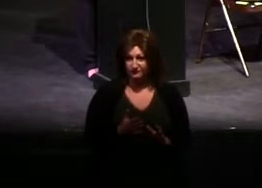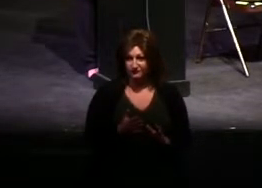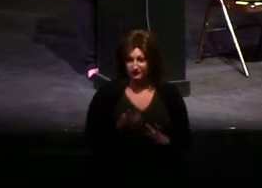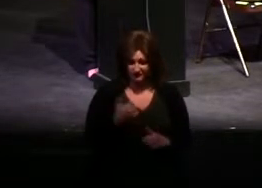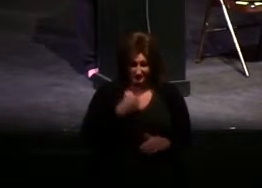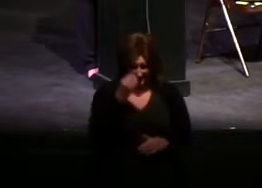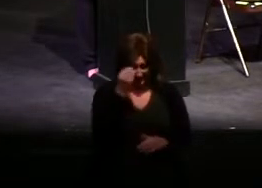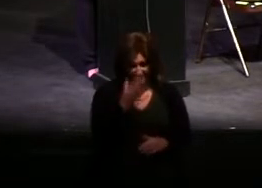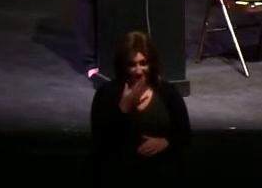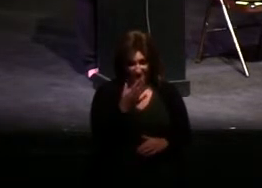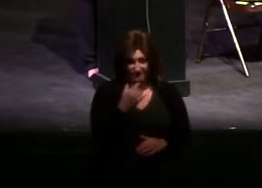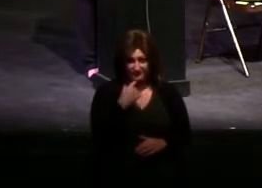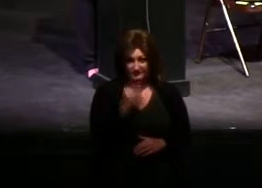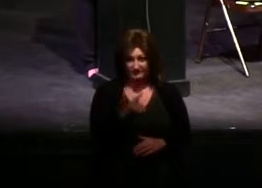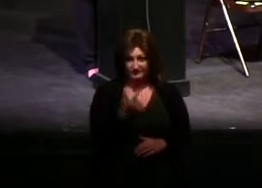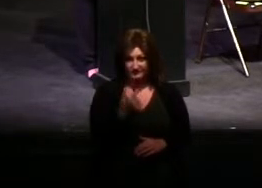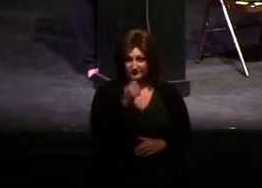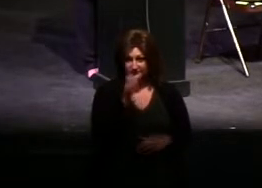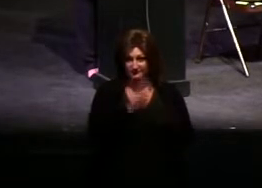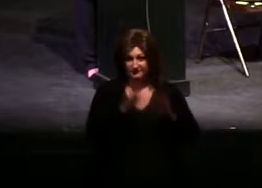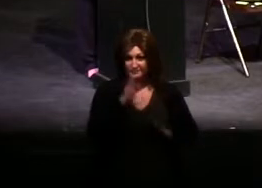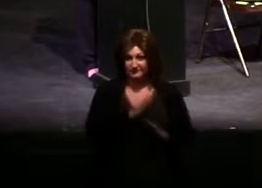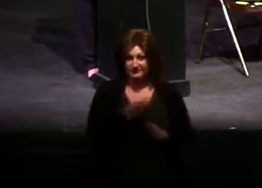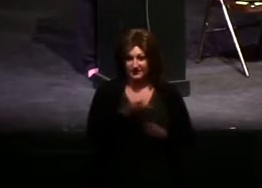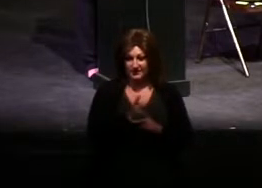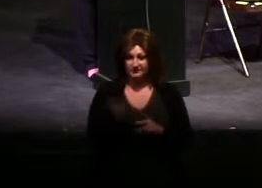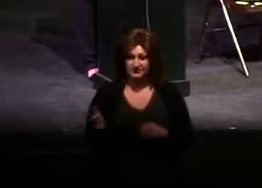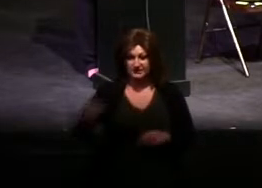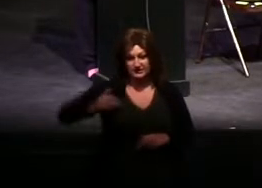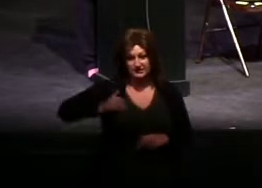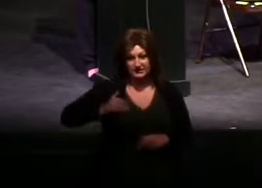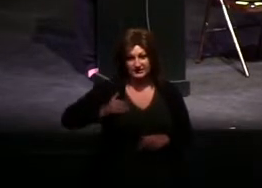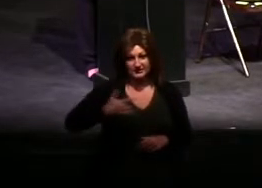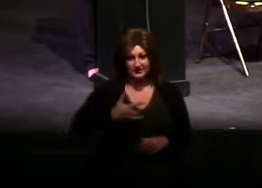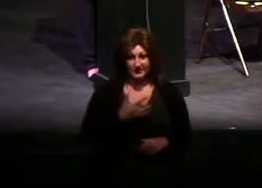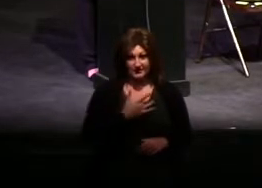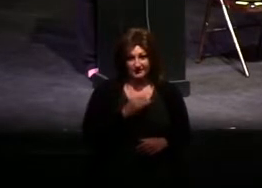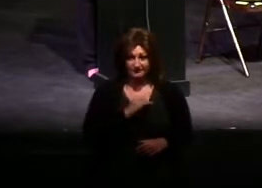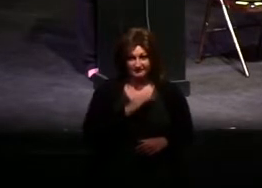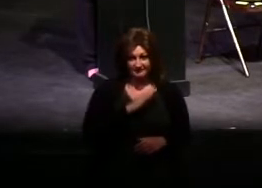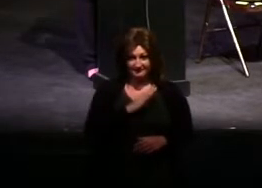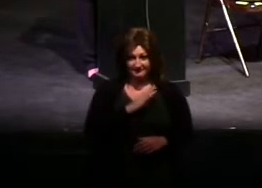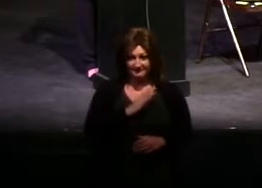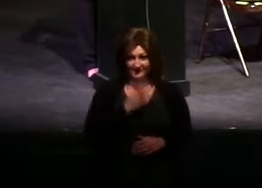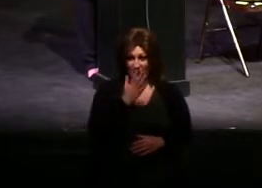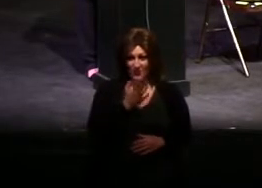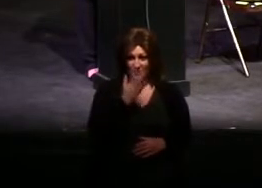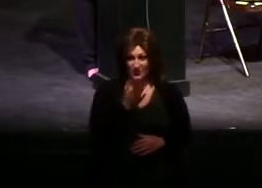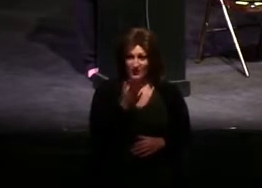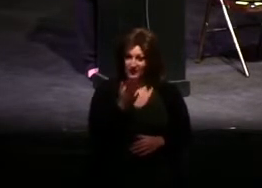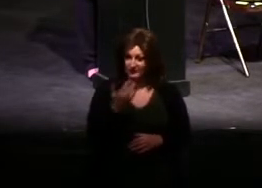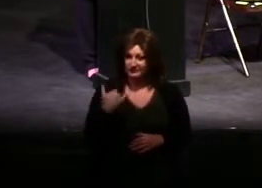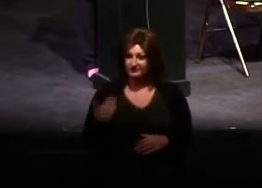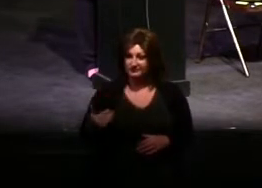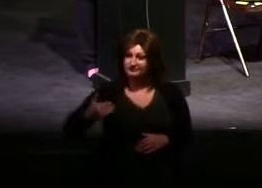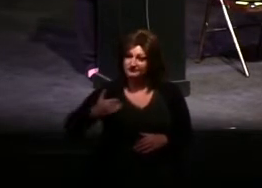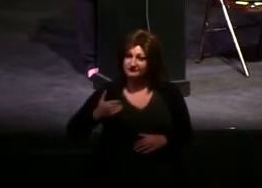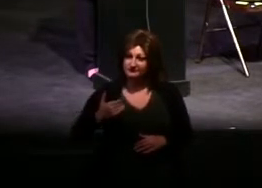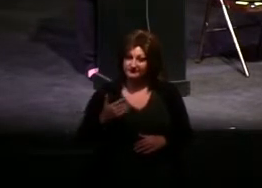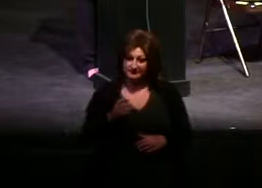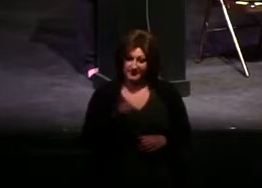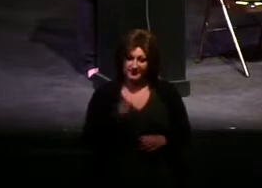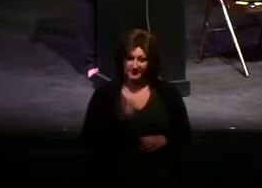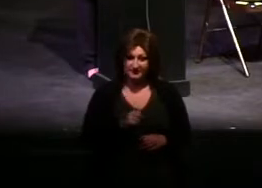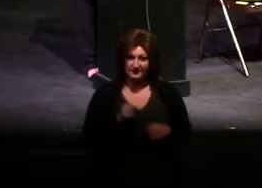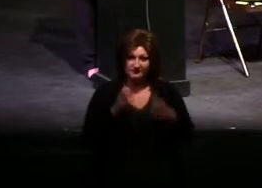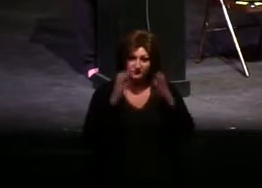I tell them that I'm Ruby. Gall keeps his arm around me, and I feel heaven in the warmth through the blue satin shirt. Another round